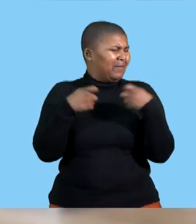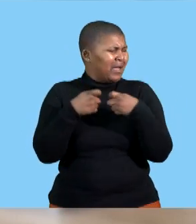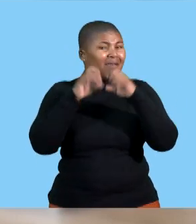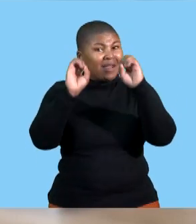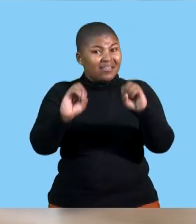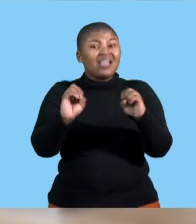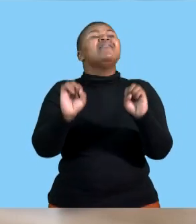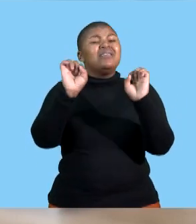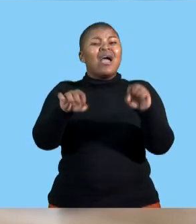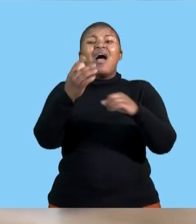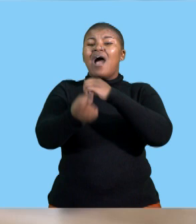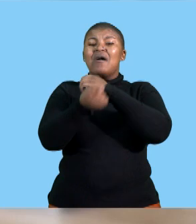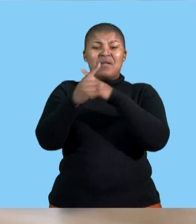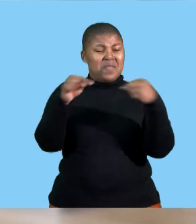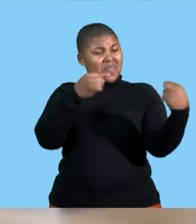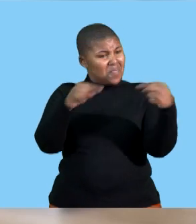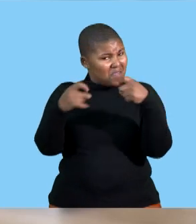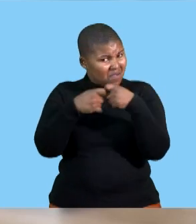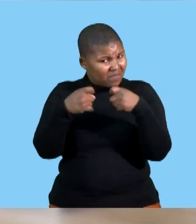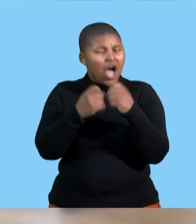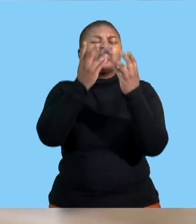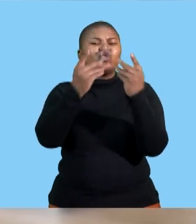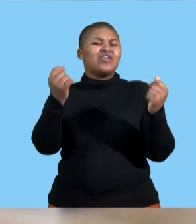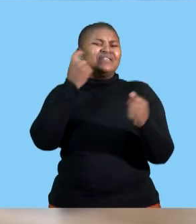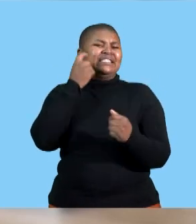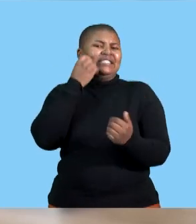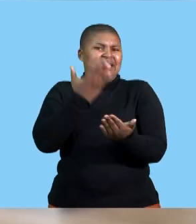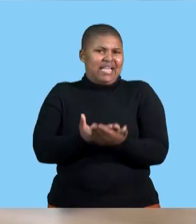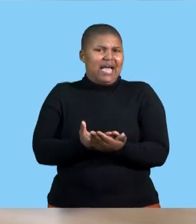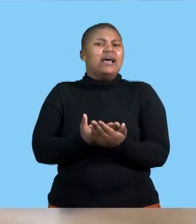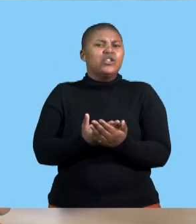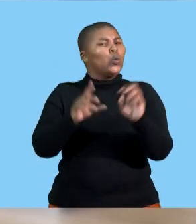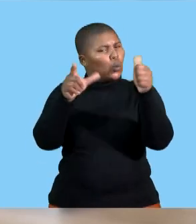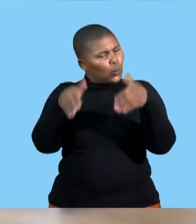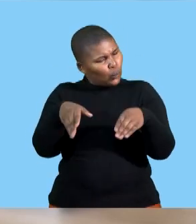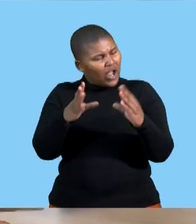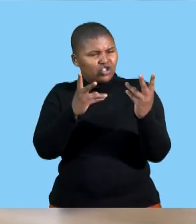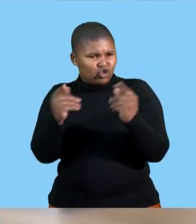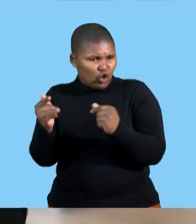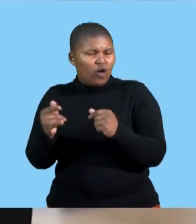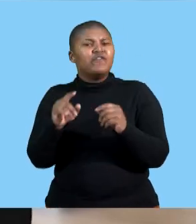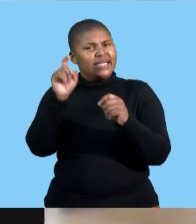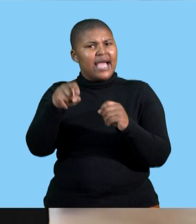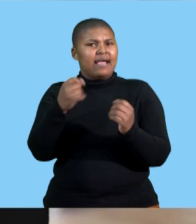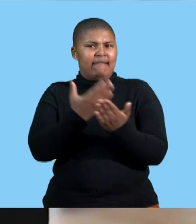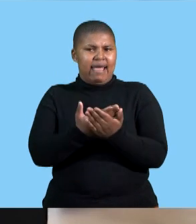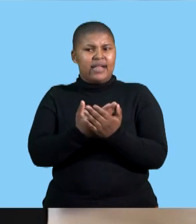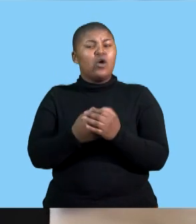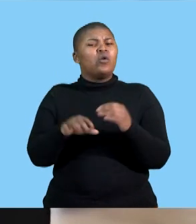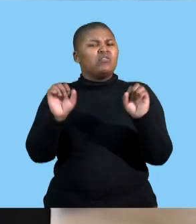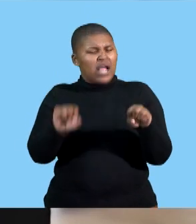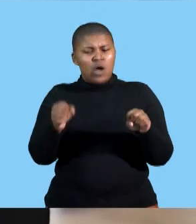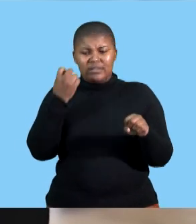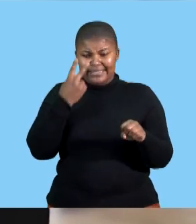the conflict arises, we are able to solve that particular conflict in a good way, in a good manner. So obviously, with